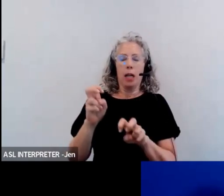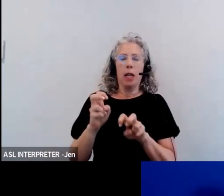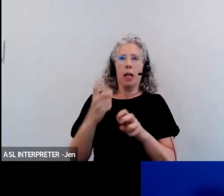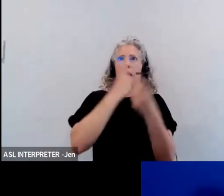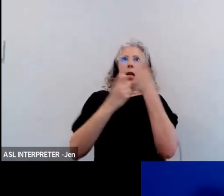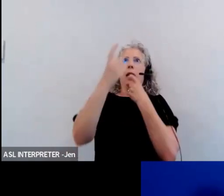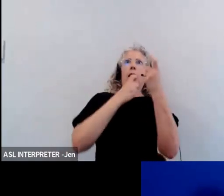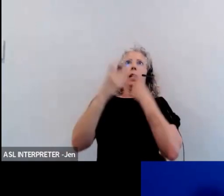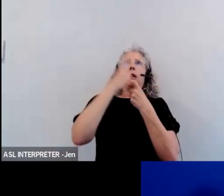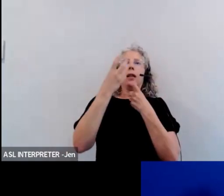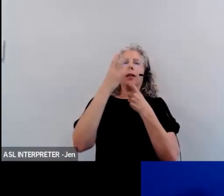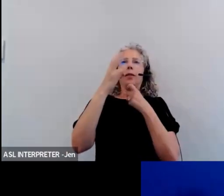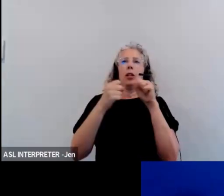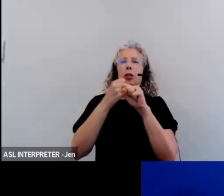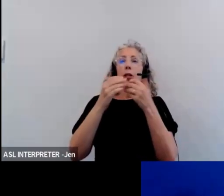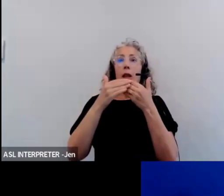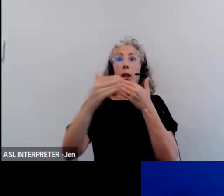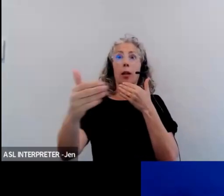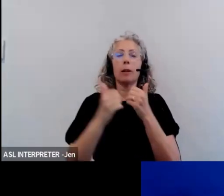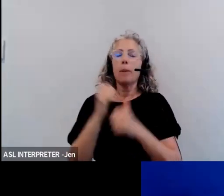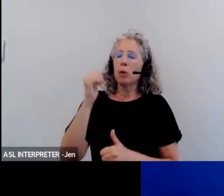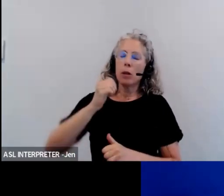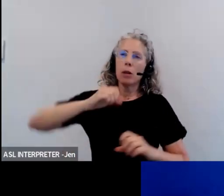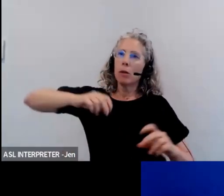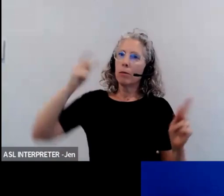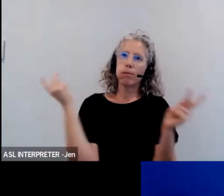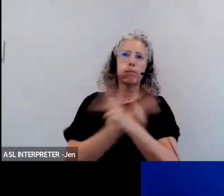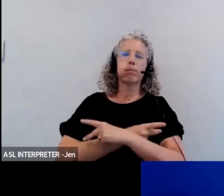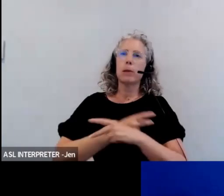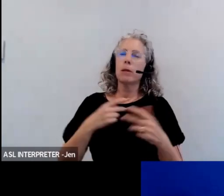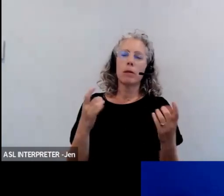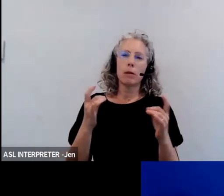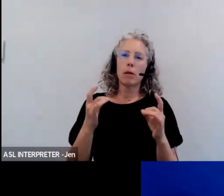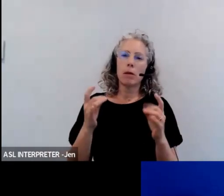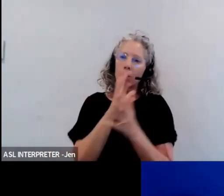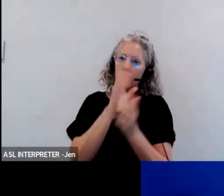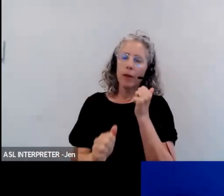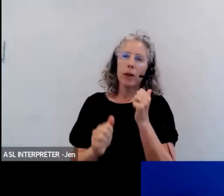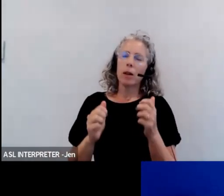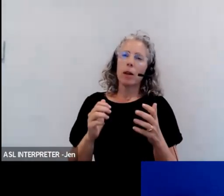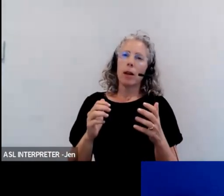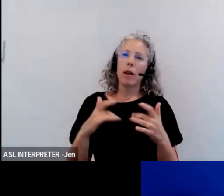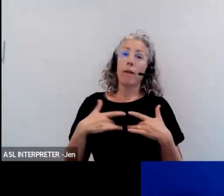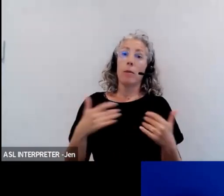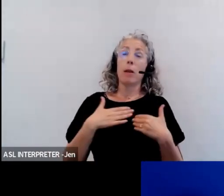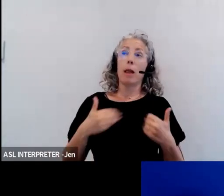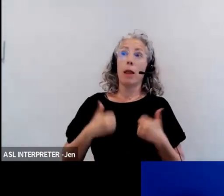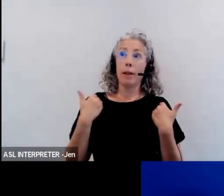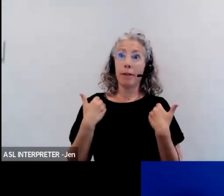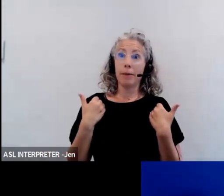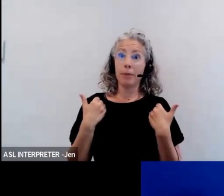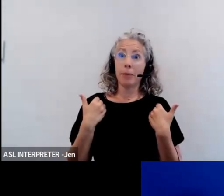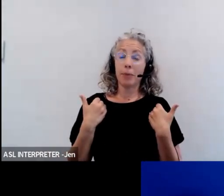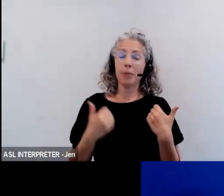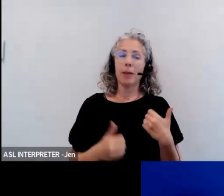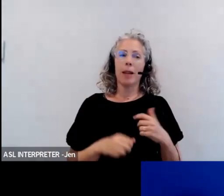almost 17 years on, was one of the most devastating events in my entire life. And I've spent my life since